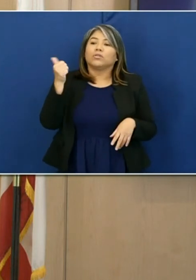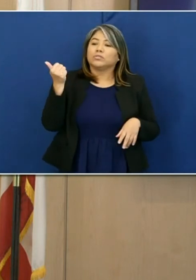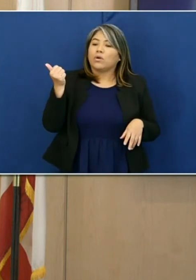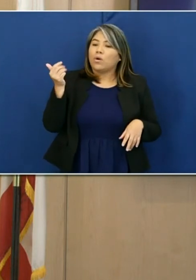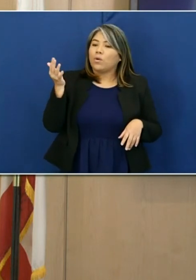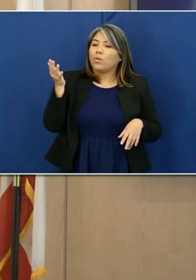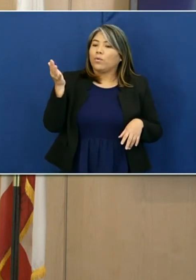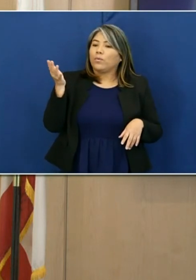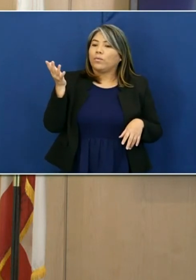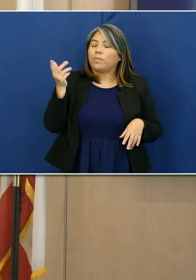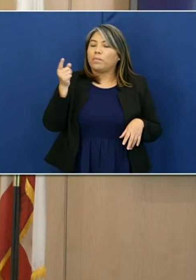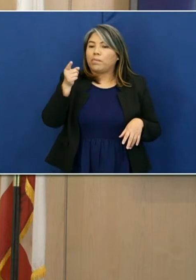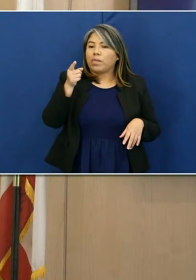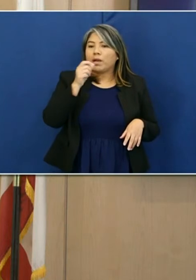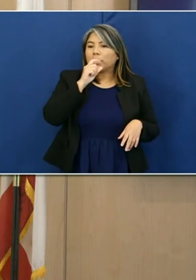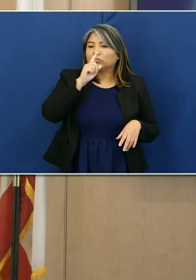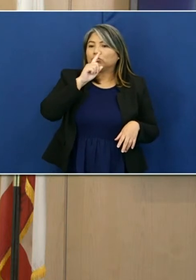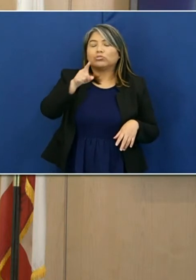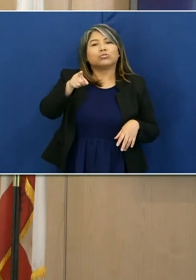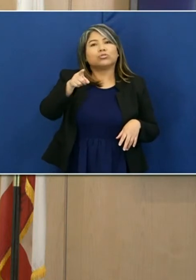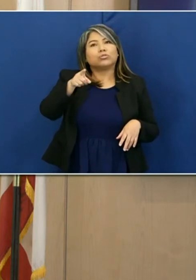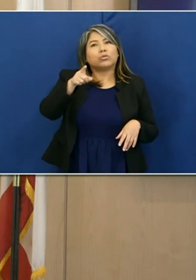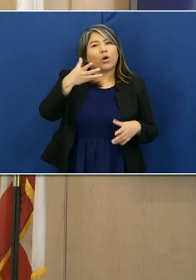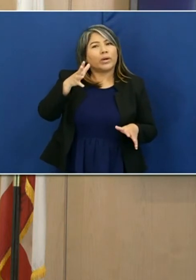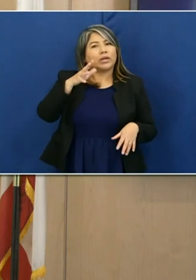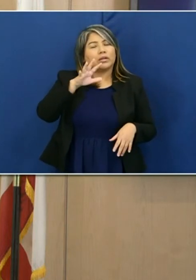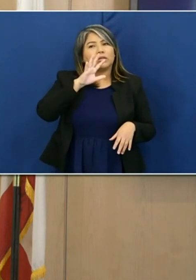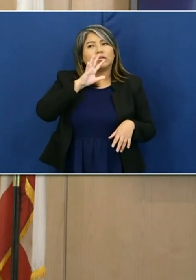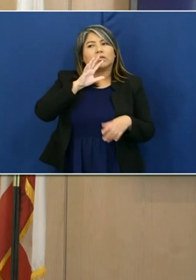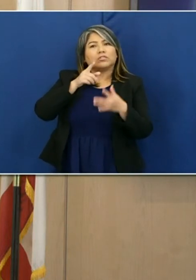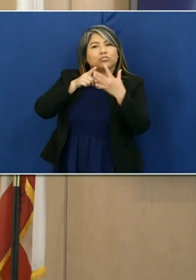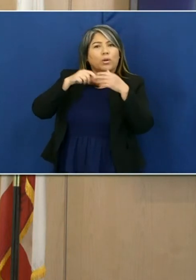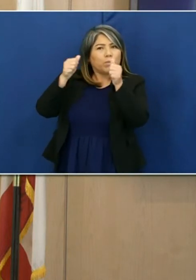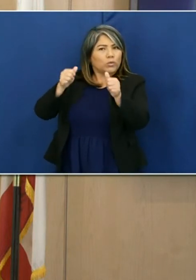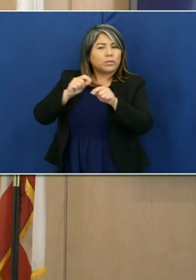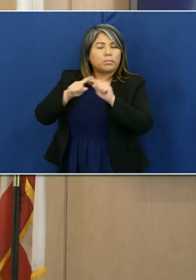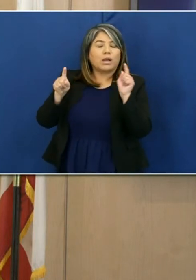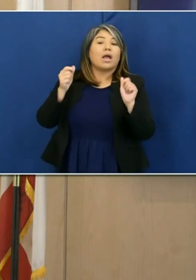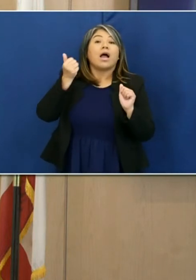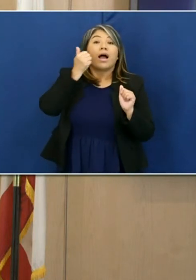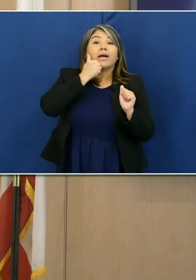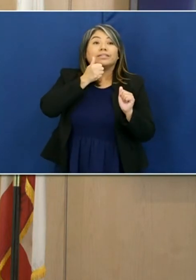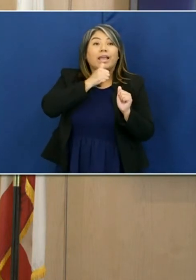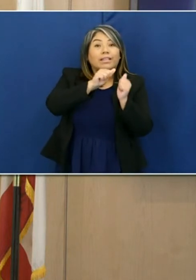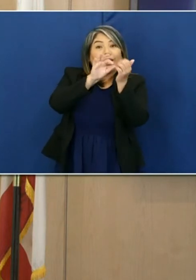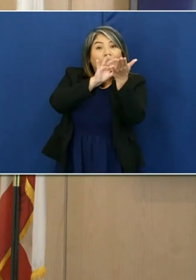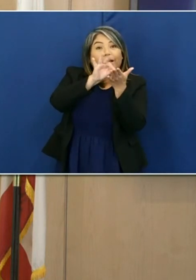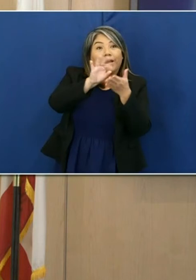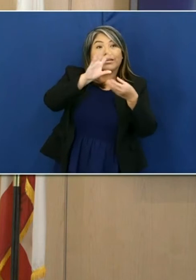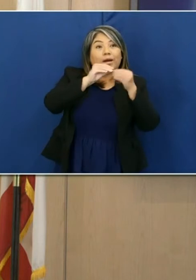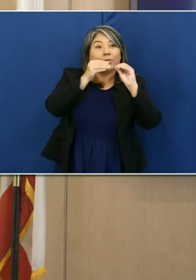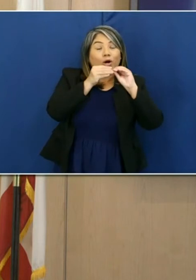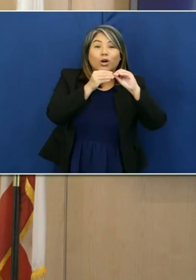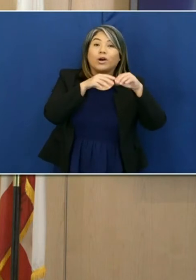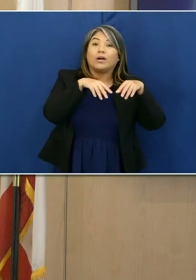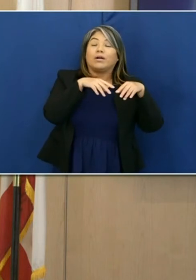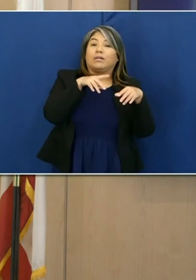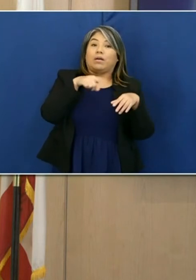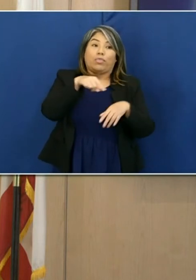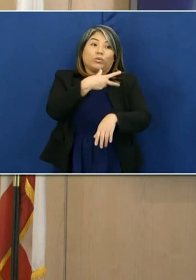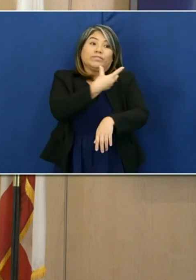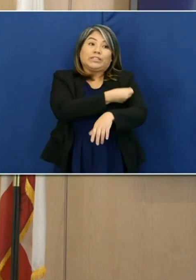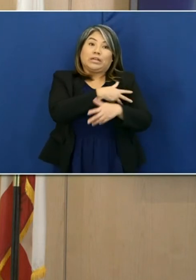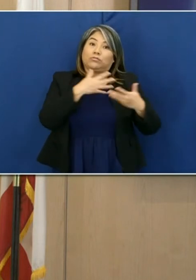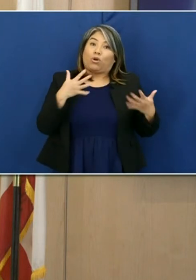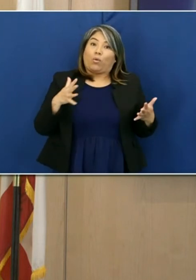And also curious, I'm not sure if y'all have already started posting this, but a daily tally of those vaccinations